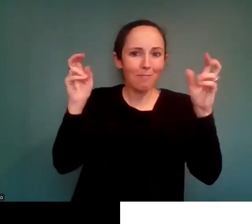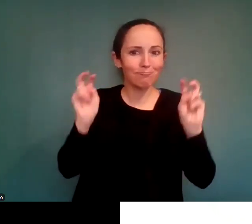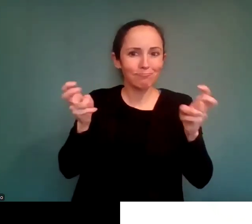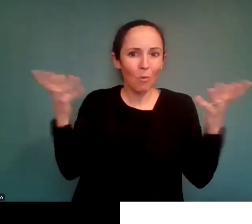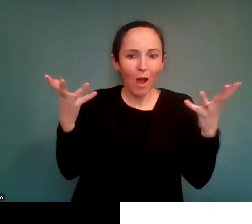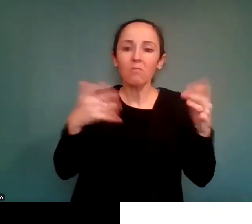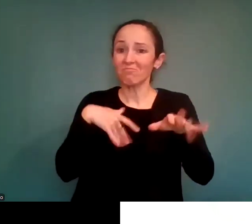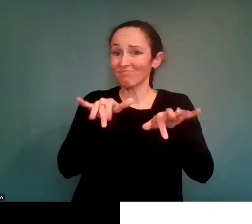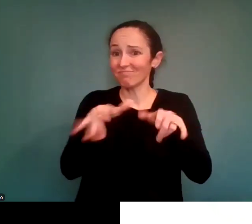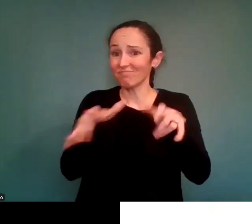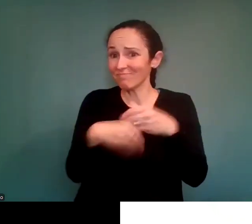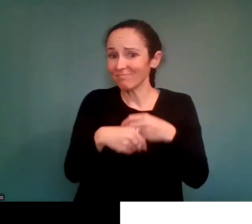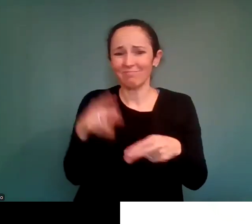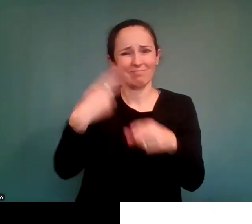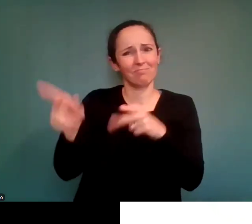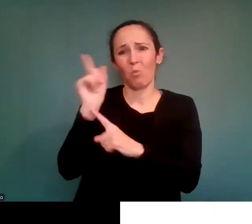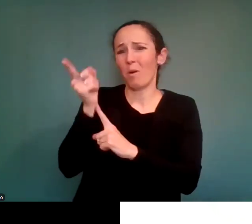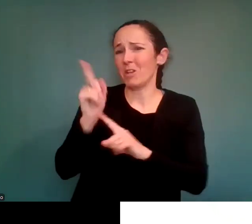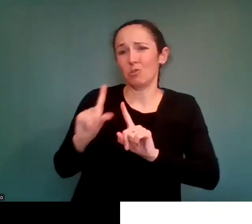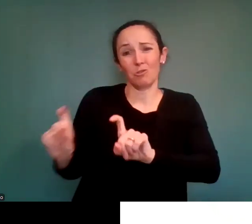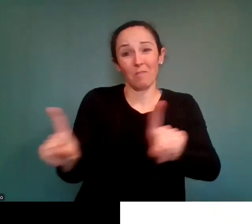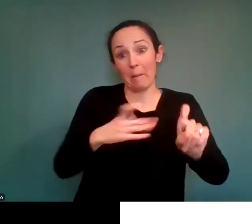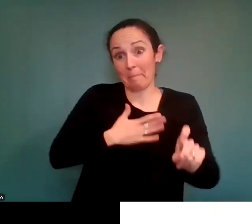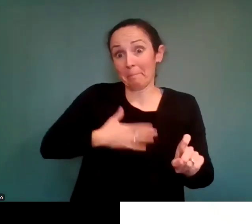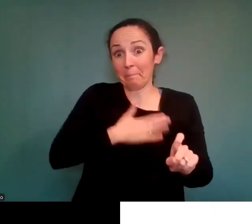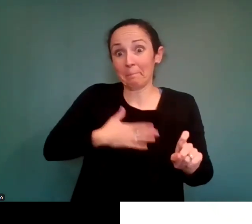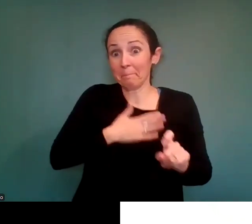take 1 minute to complete. So please do that.